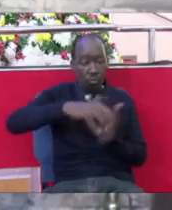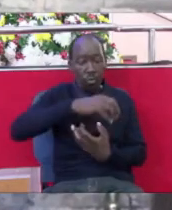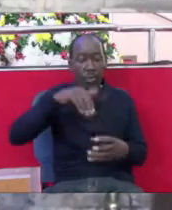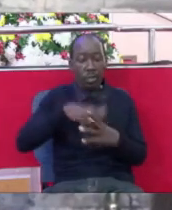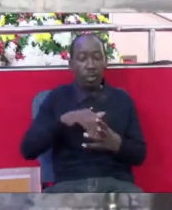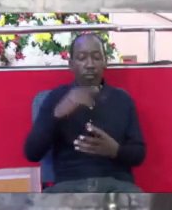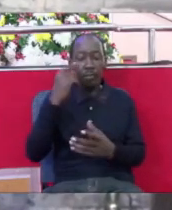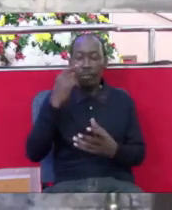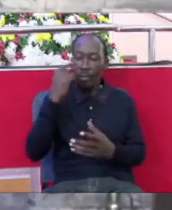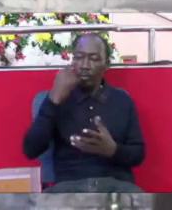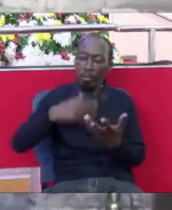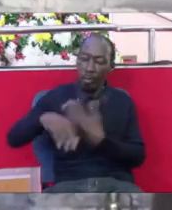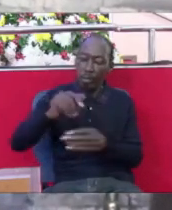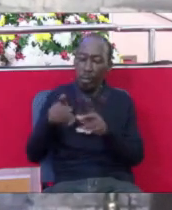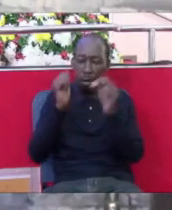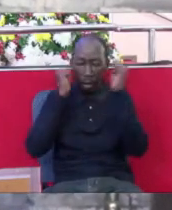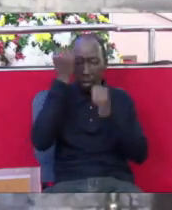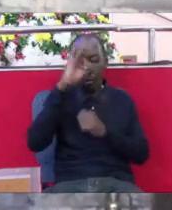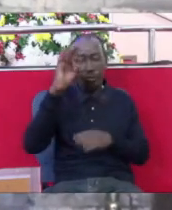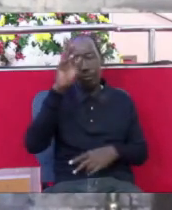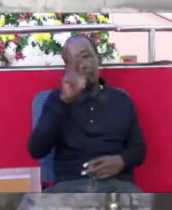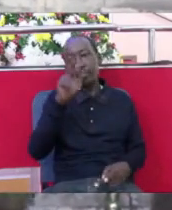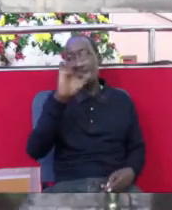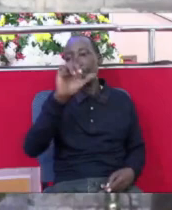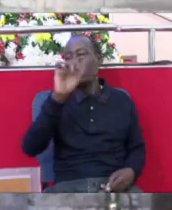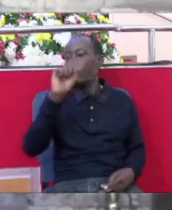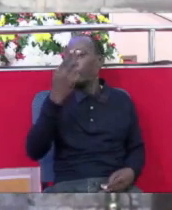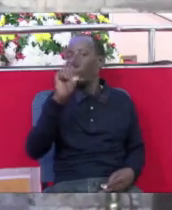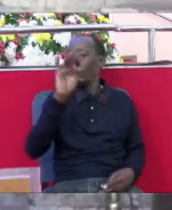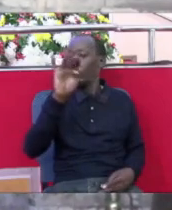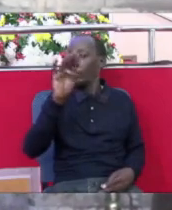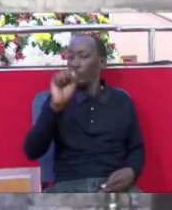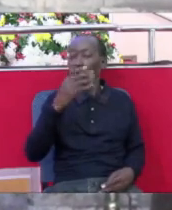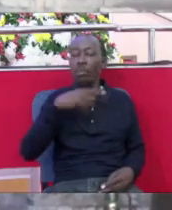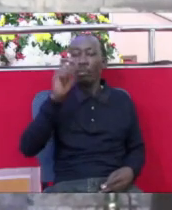the Philistines. We need to know our God.